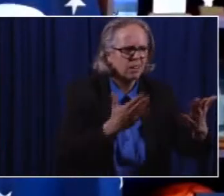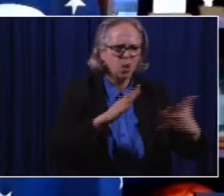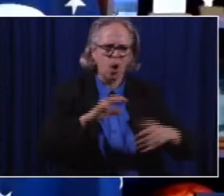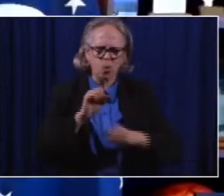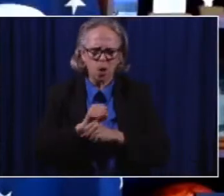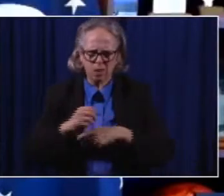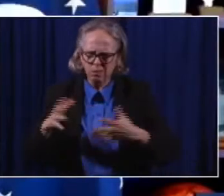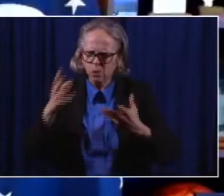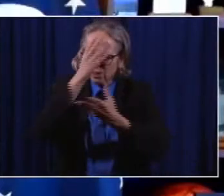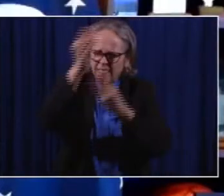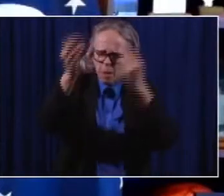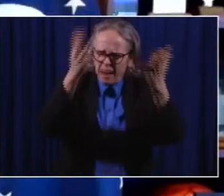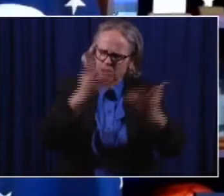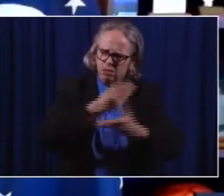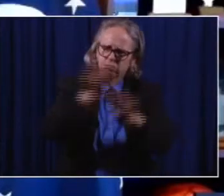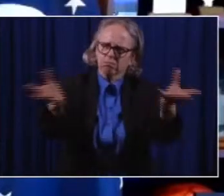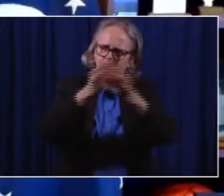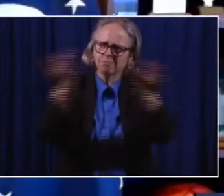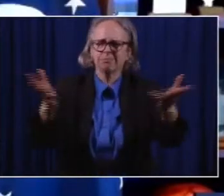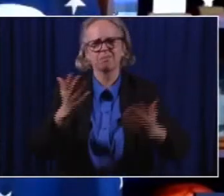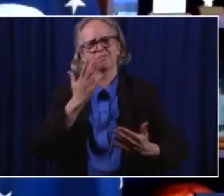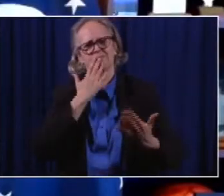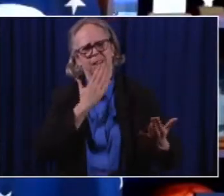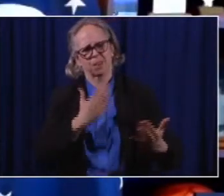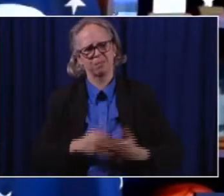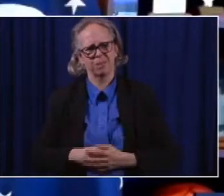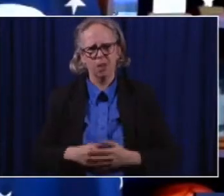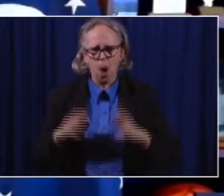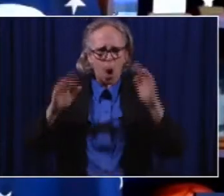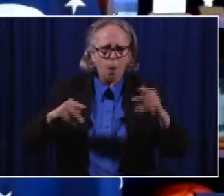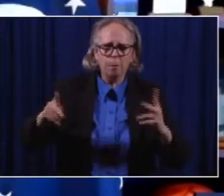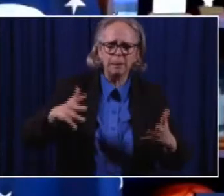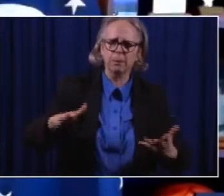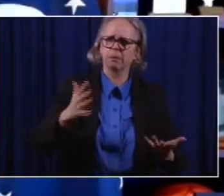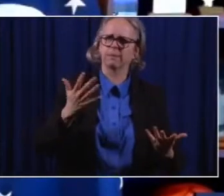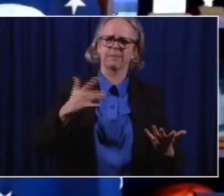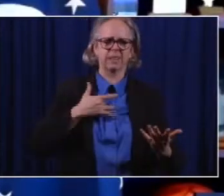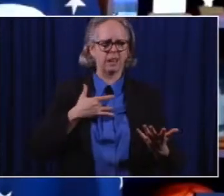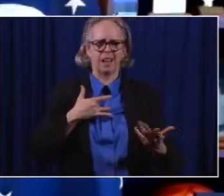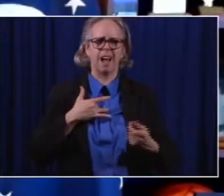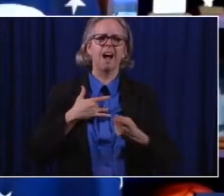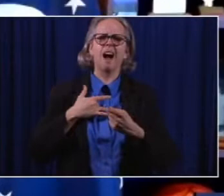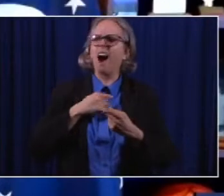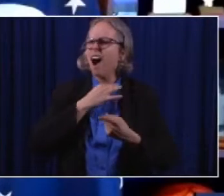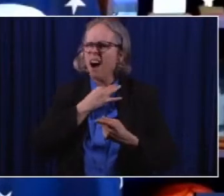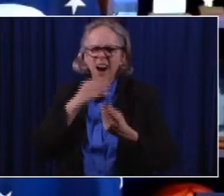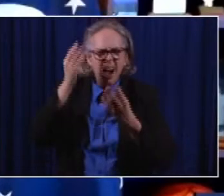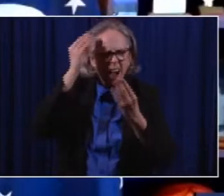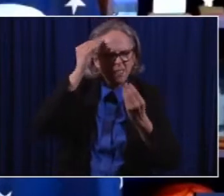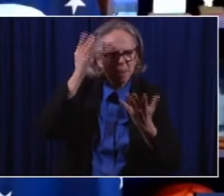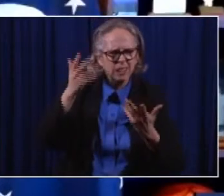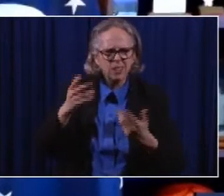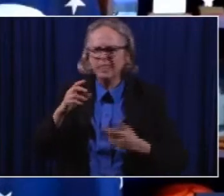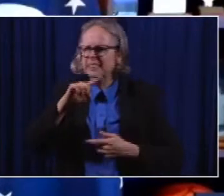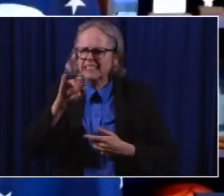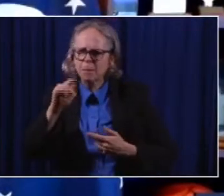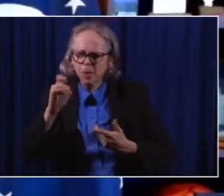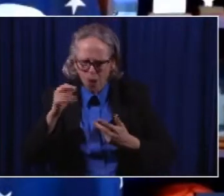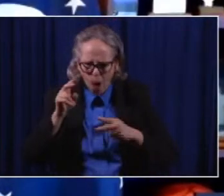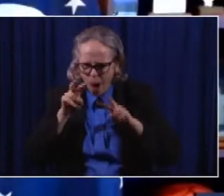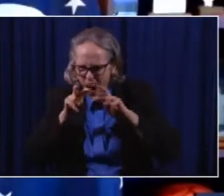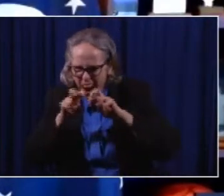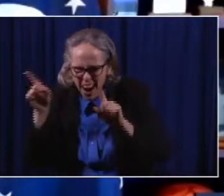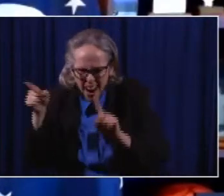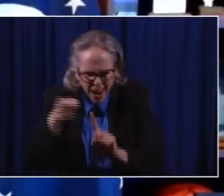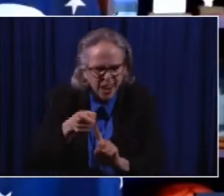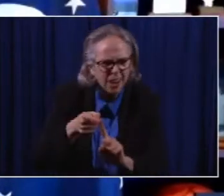to people. I hope you'll take advantage of the new data at the zip code level. I find it very interesting and helpful to really gauge what's going